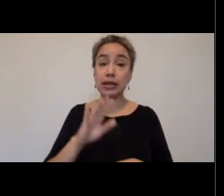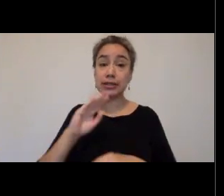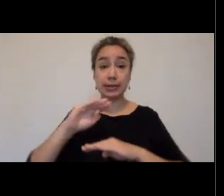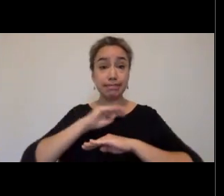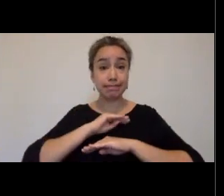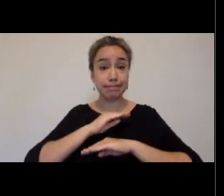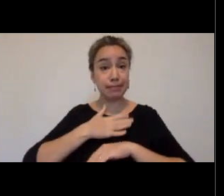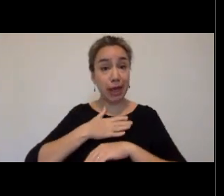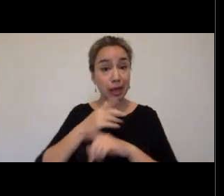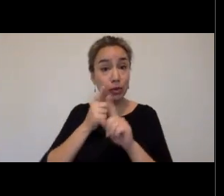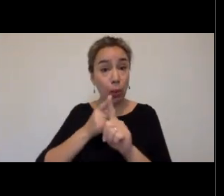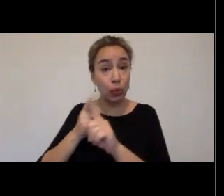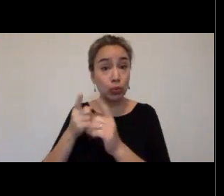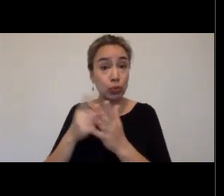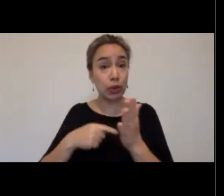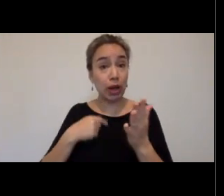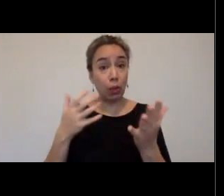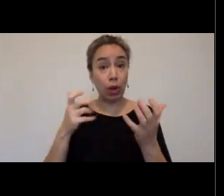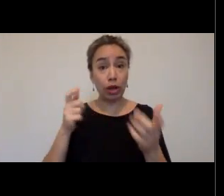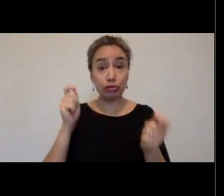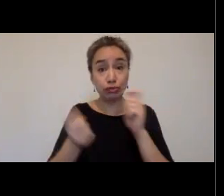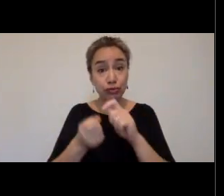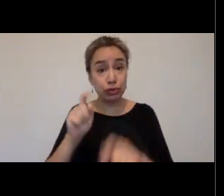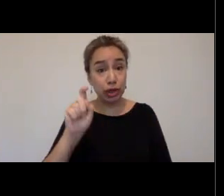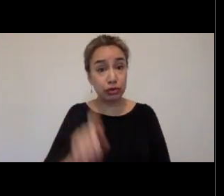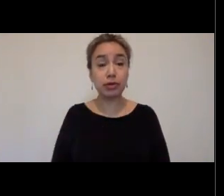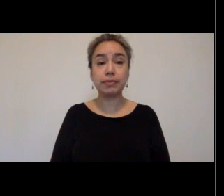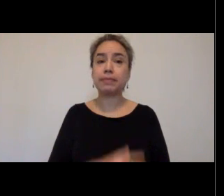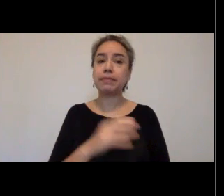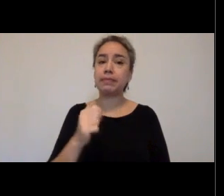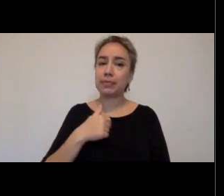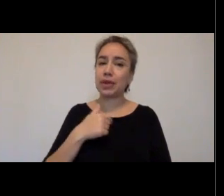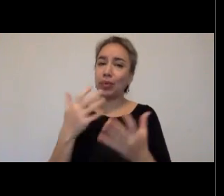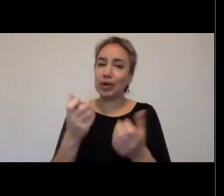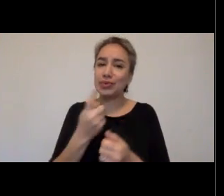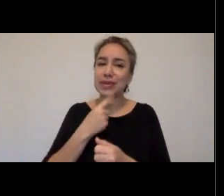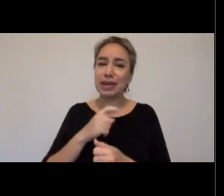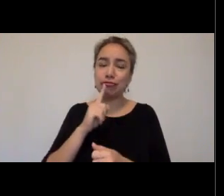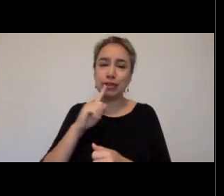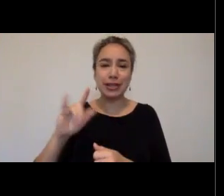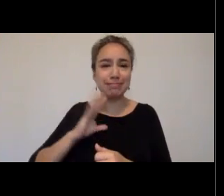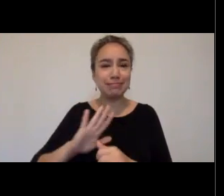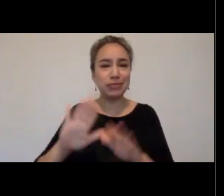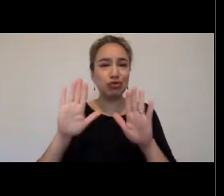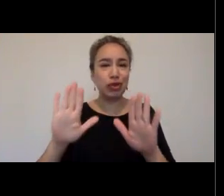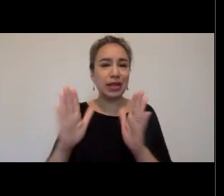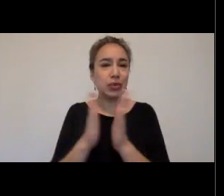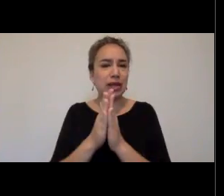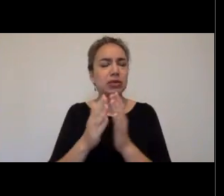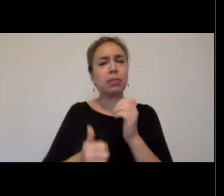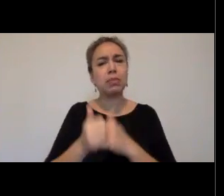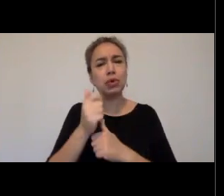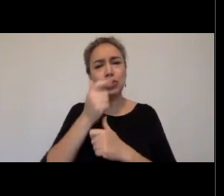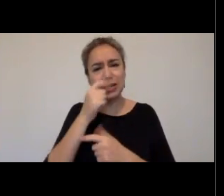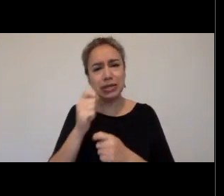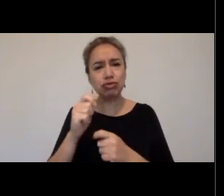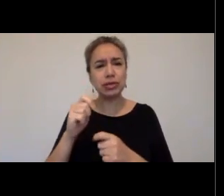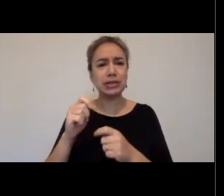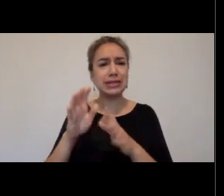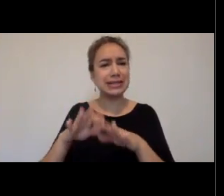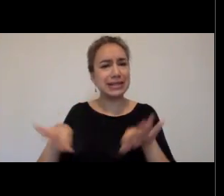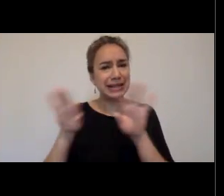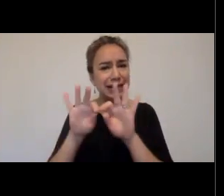to achieve? And I again want to say, it's really great to ask, what was the most interesting or significant thing you learned this